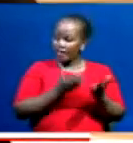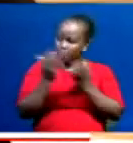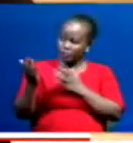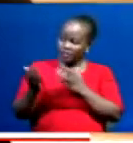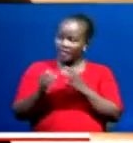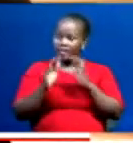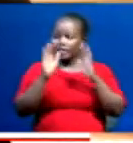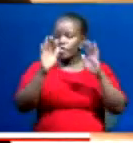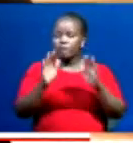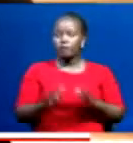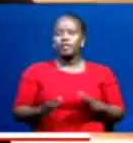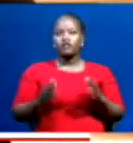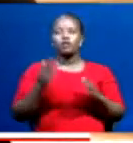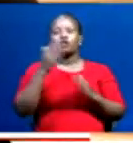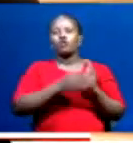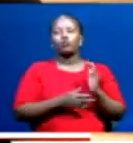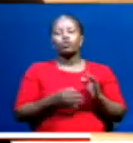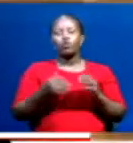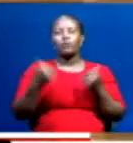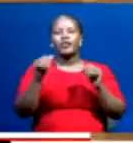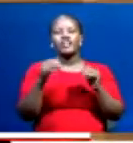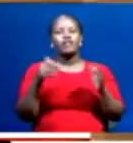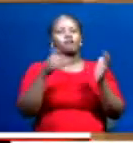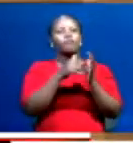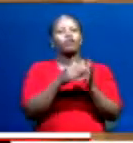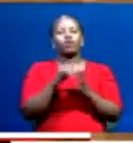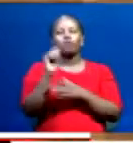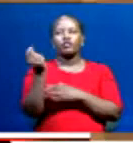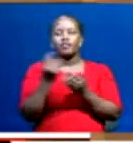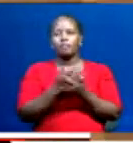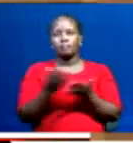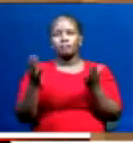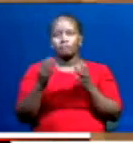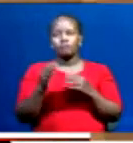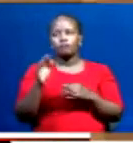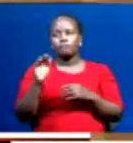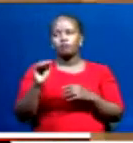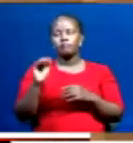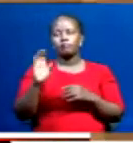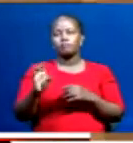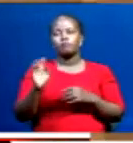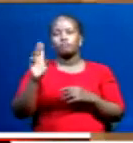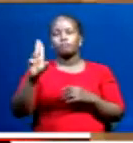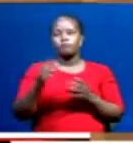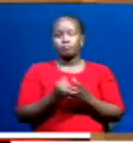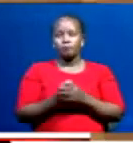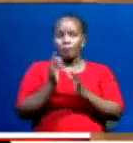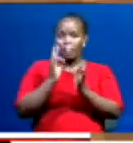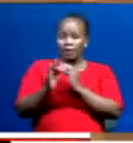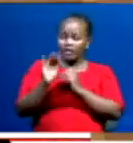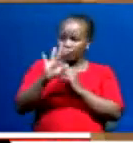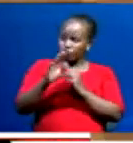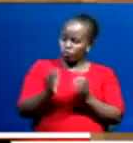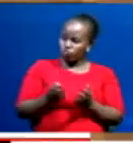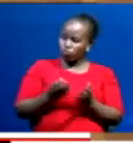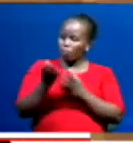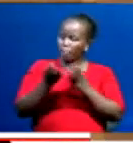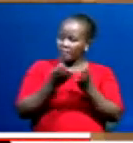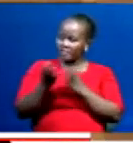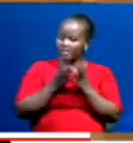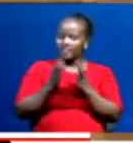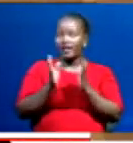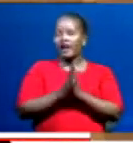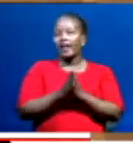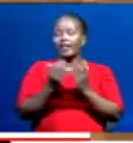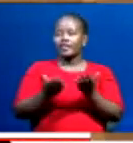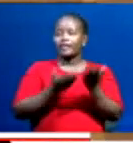the shunning of Kenyan products in the EU market. If you trade with the EU, if you export to the EU, you really have to keep in mind that